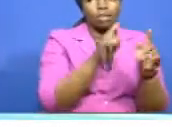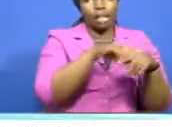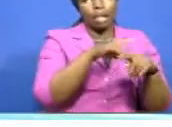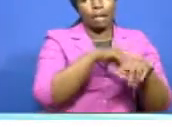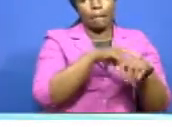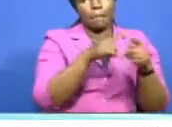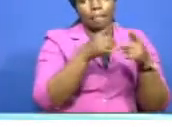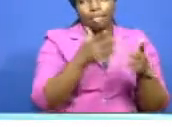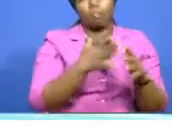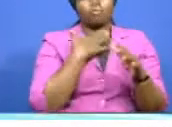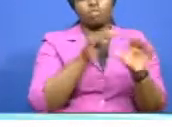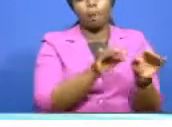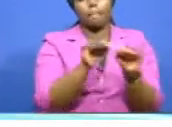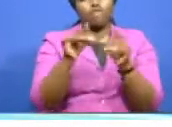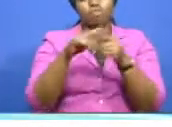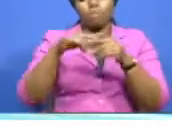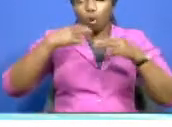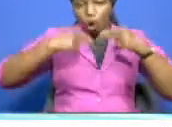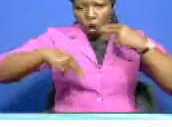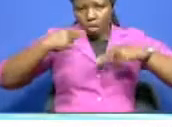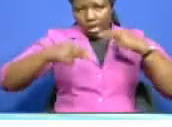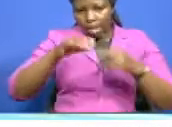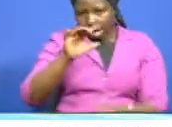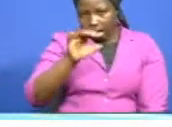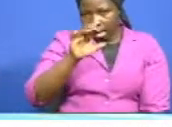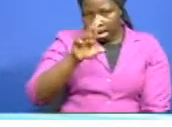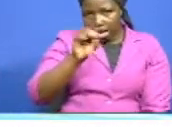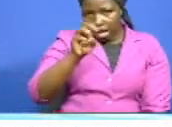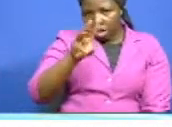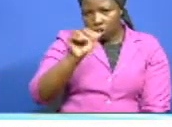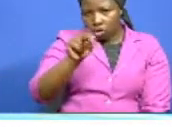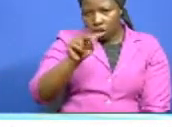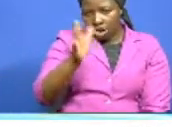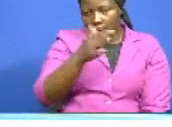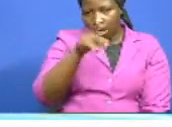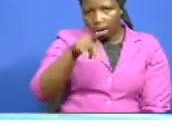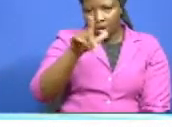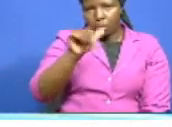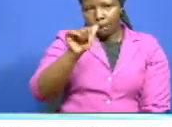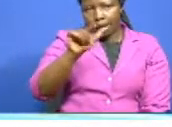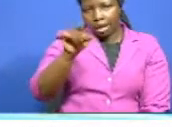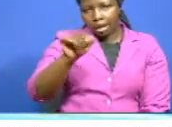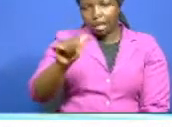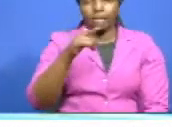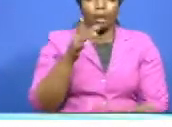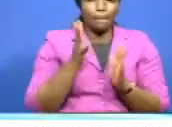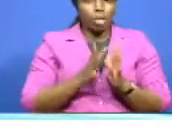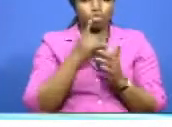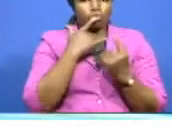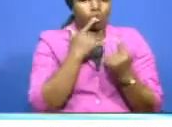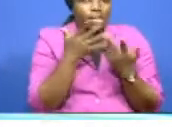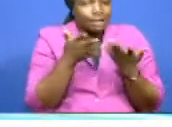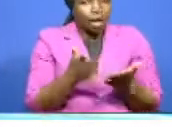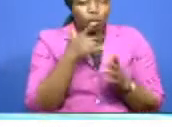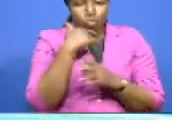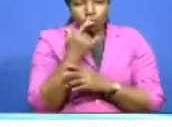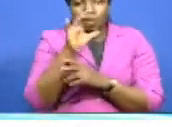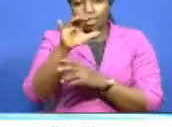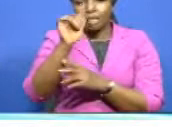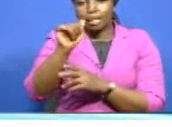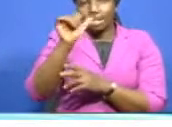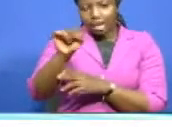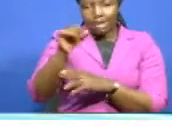katika hoteli ya Crown Plaza ambapo anayezungumza sasa hivi ni katibu mwandamizi katika Wizara ya